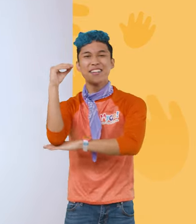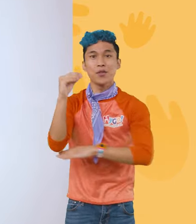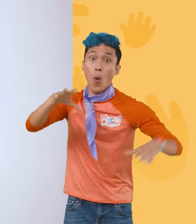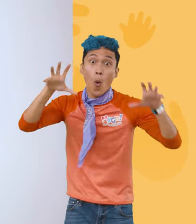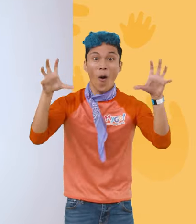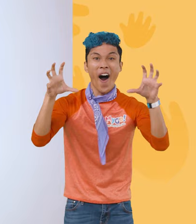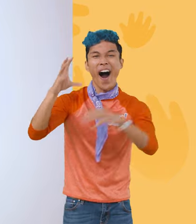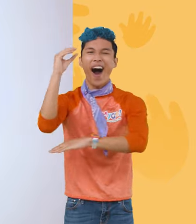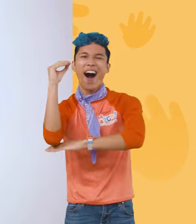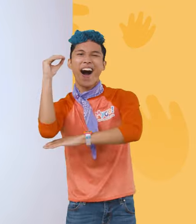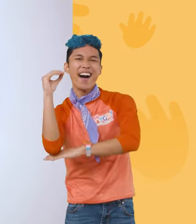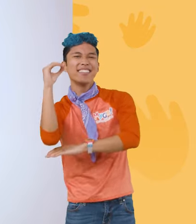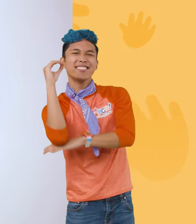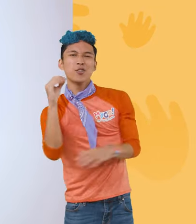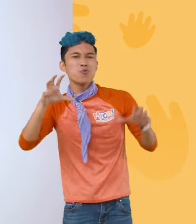dinosaur,